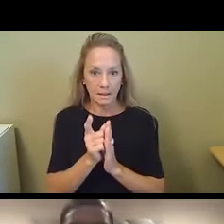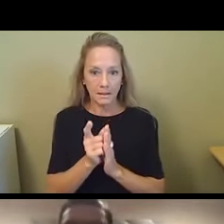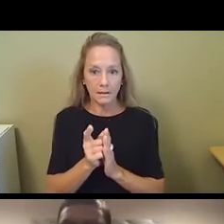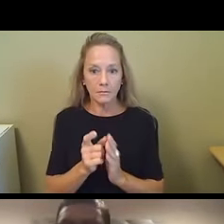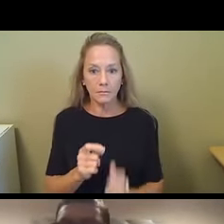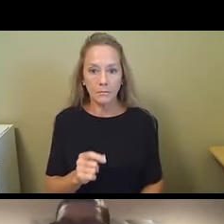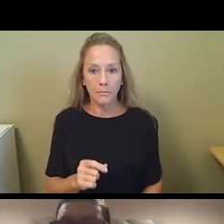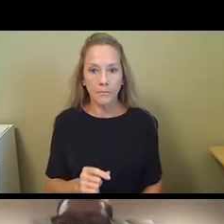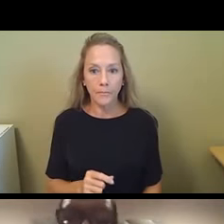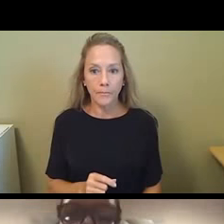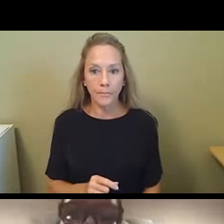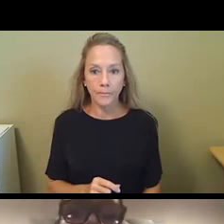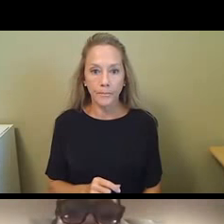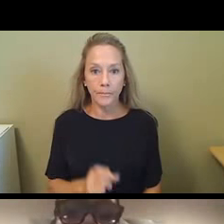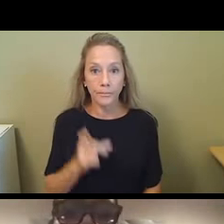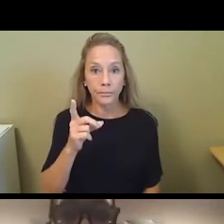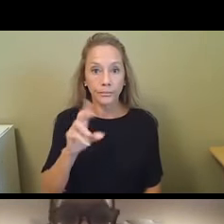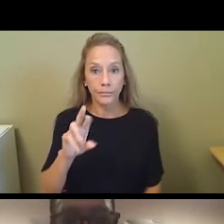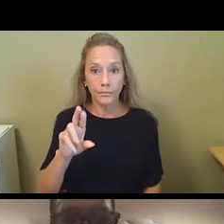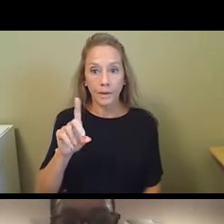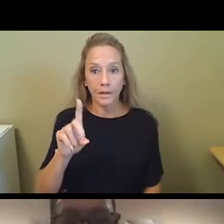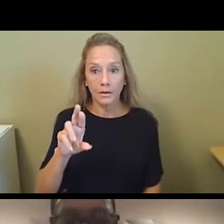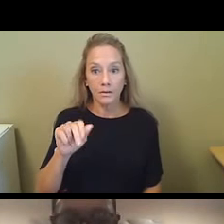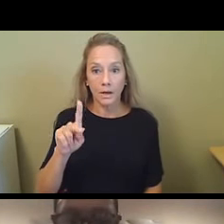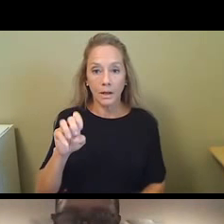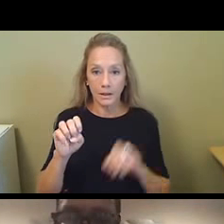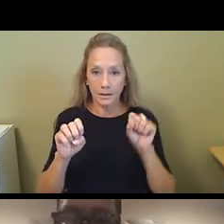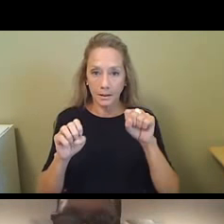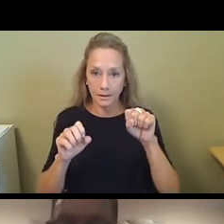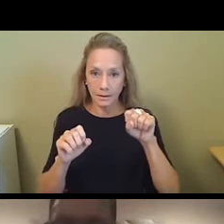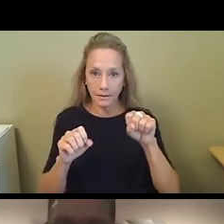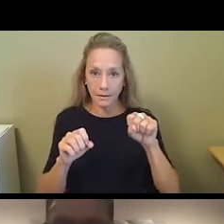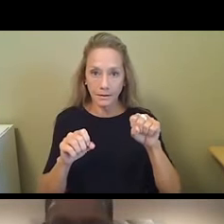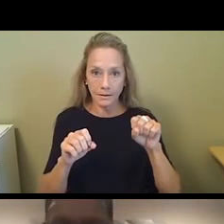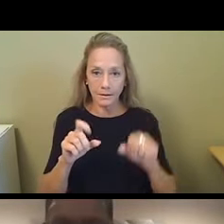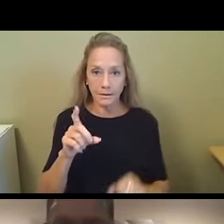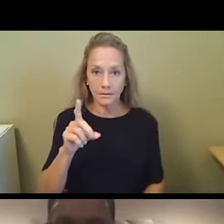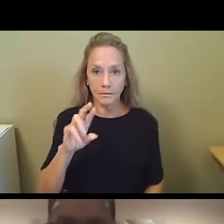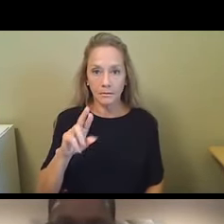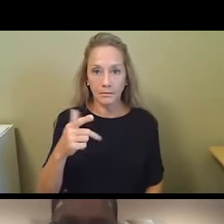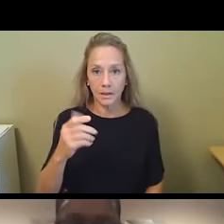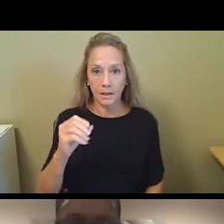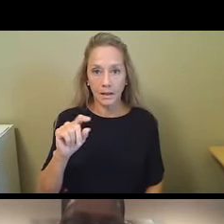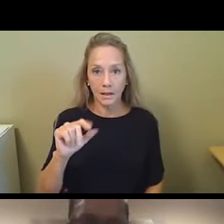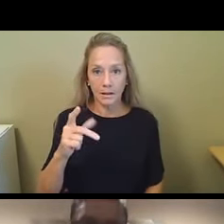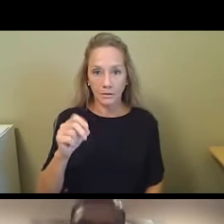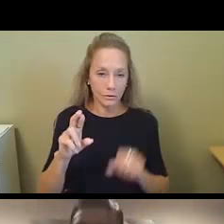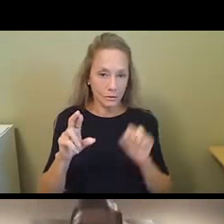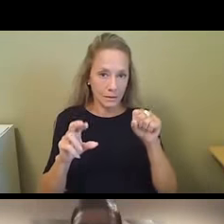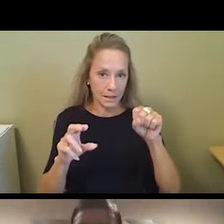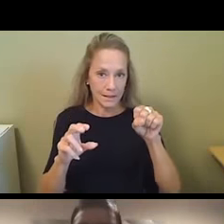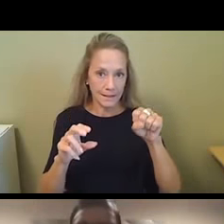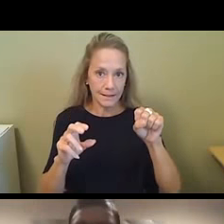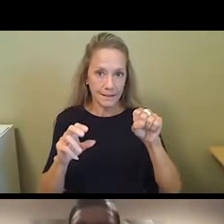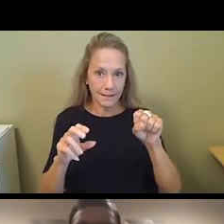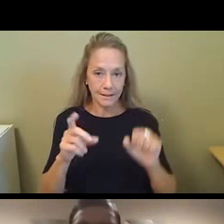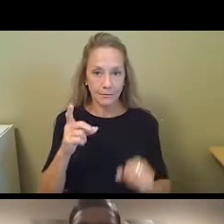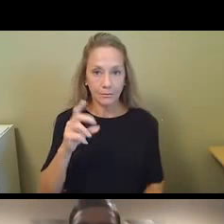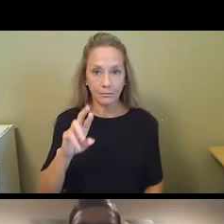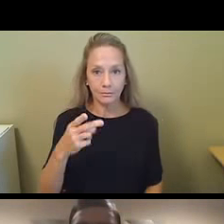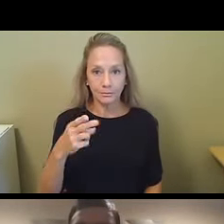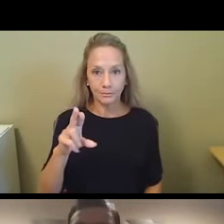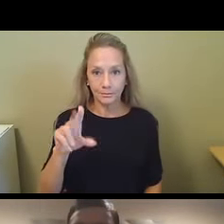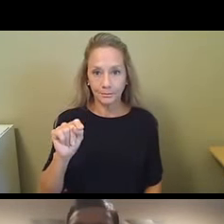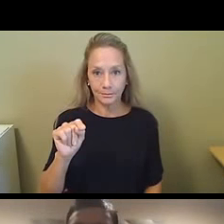Certainly. Dr. Drake, Yes. Dr. Gotcher, Yes. Dr.